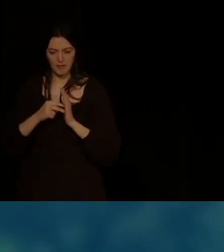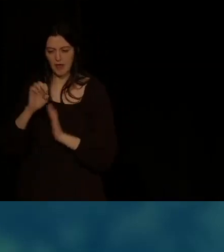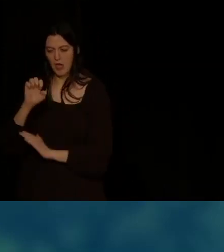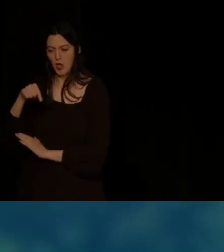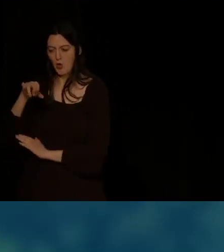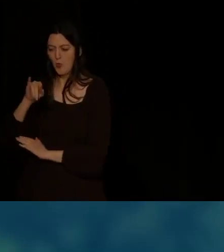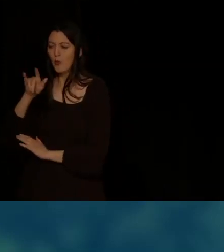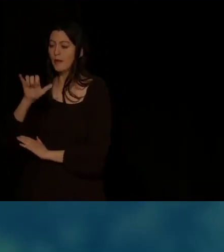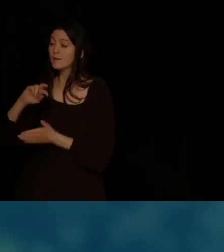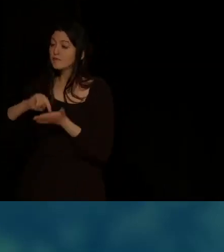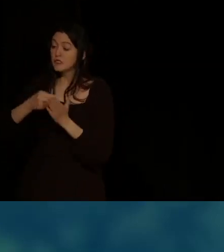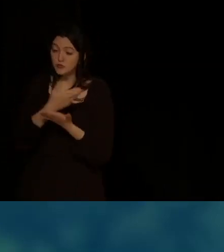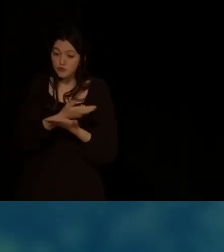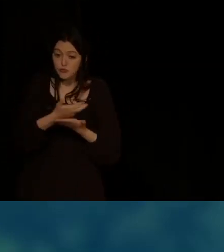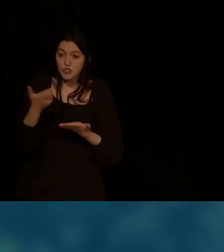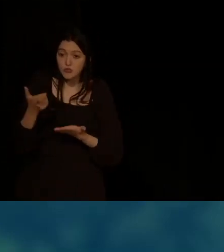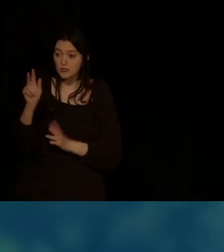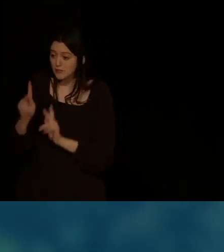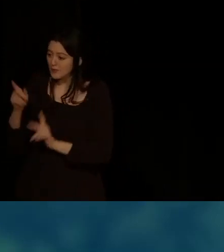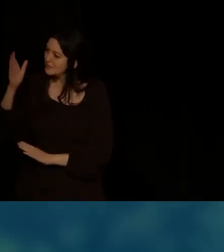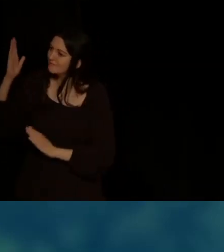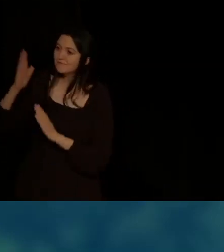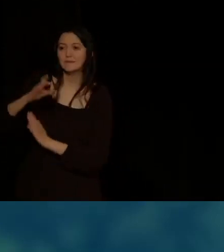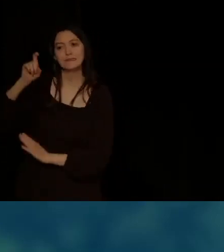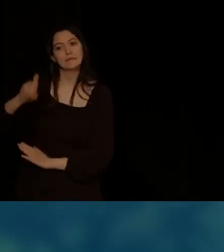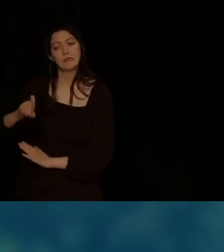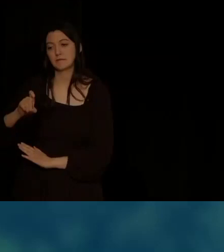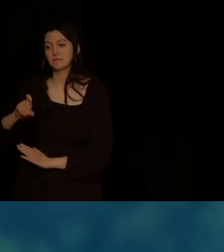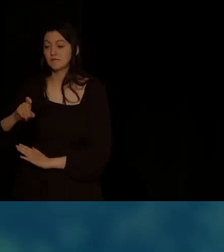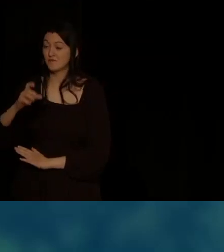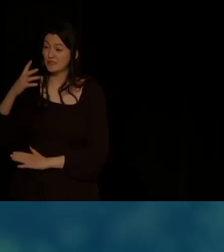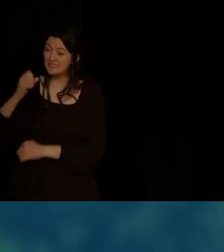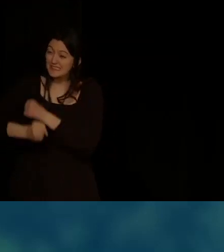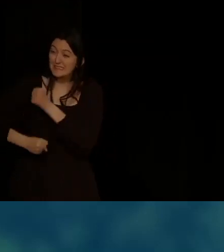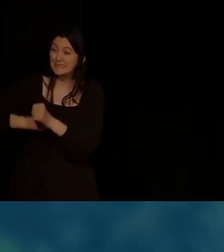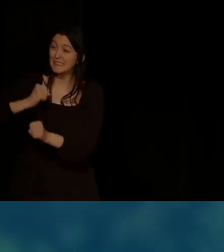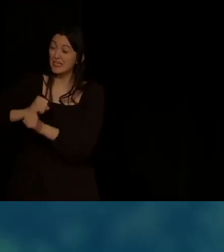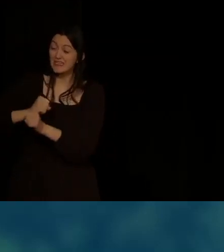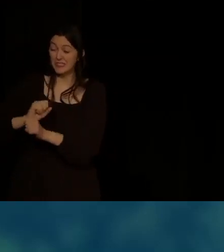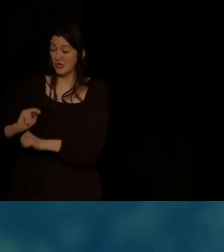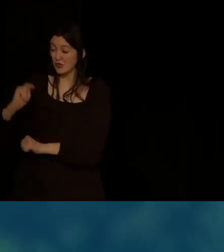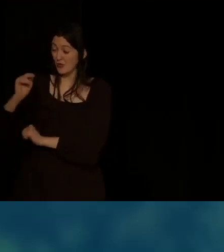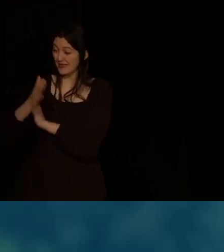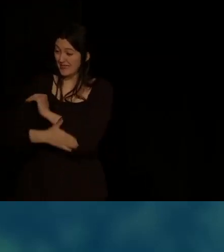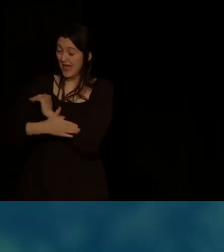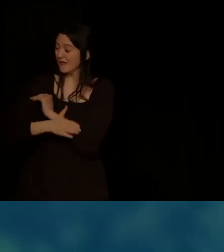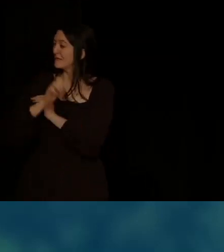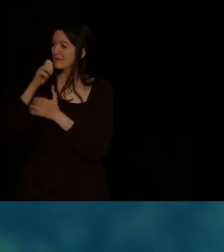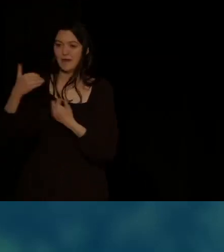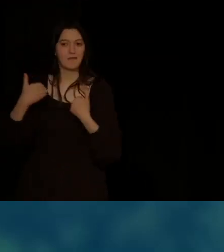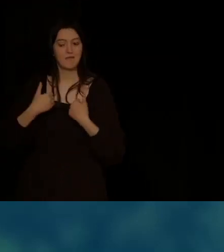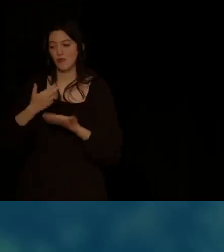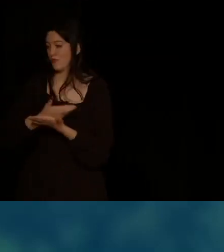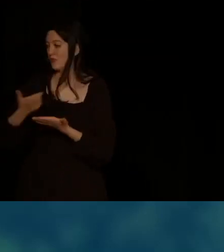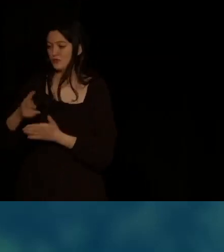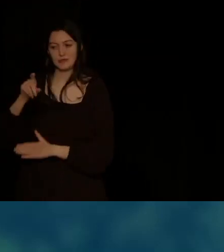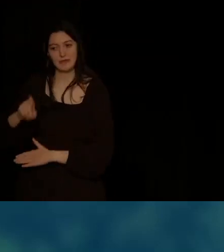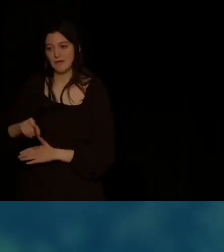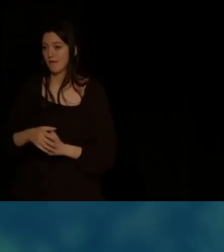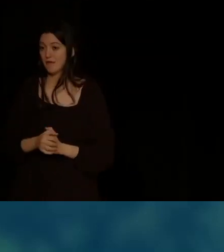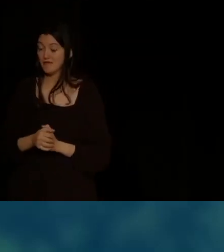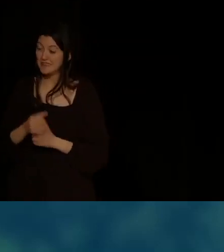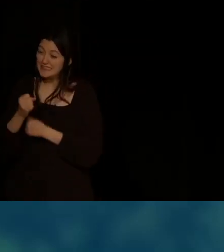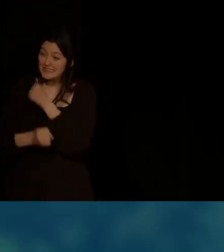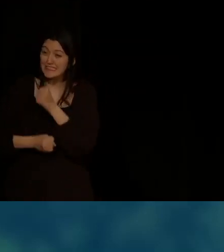getting resources to those who need them the most. For decades, North County did not get the resources it needed. Years